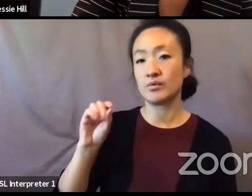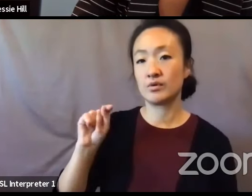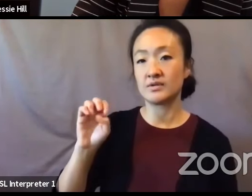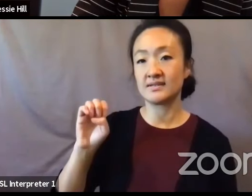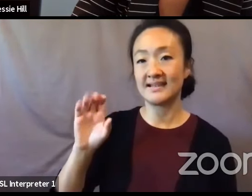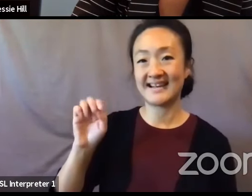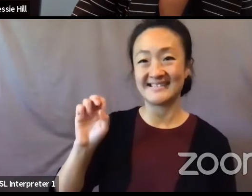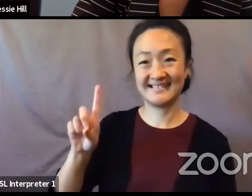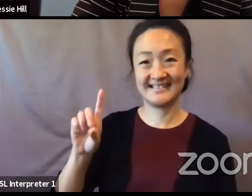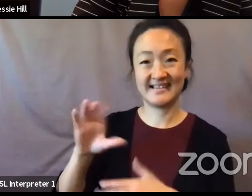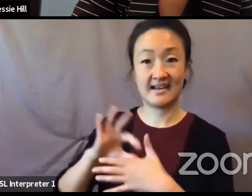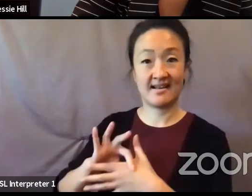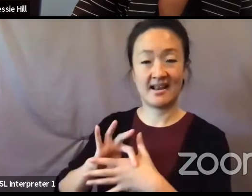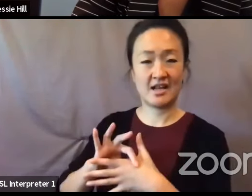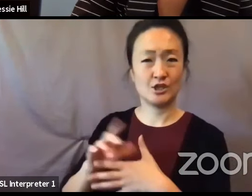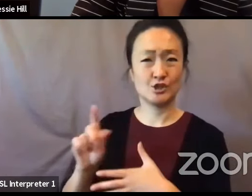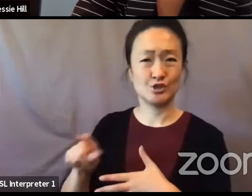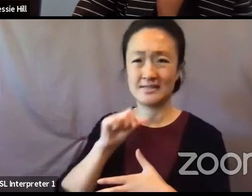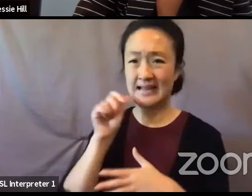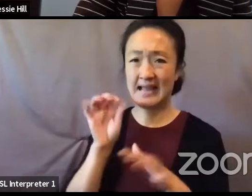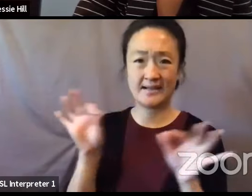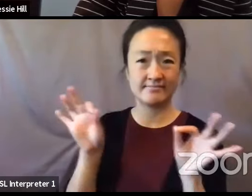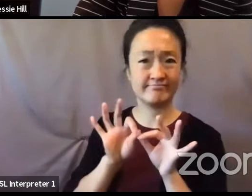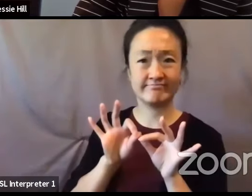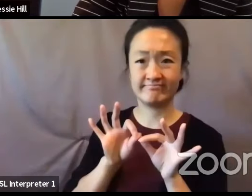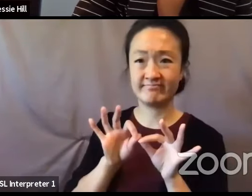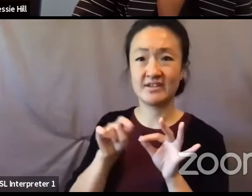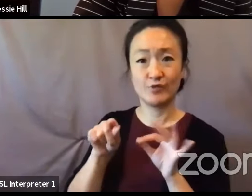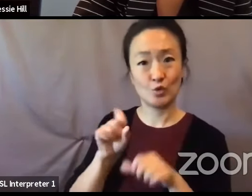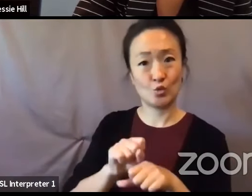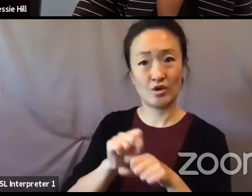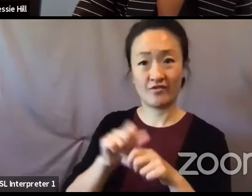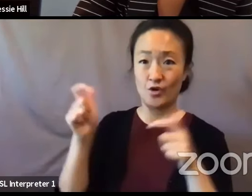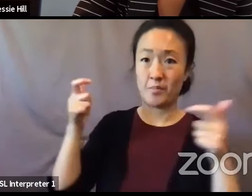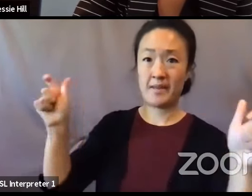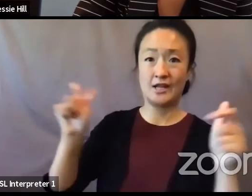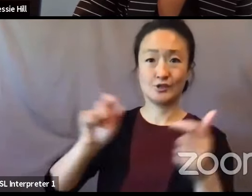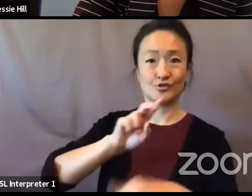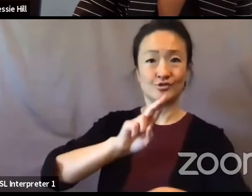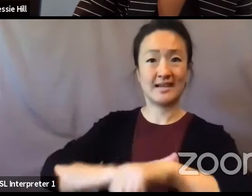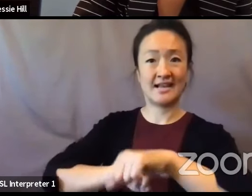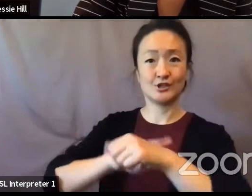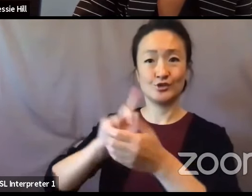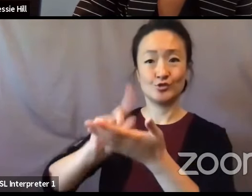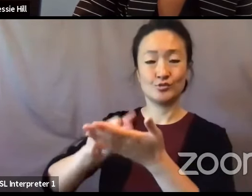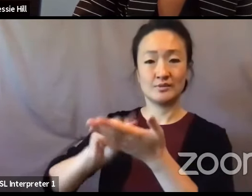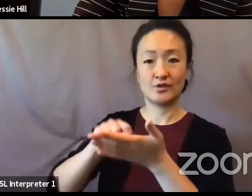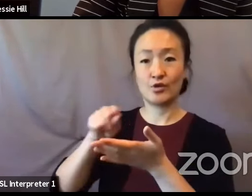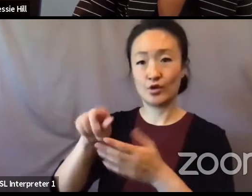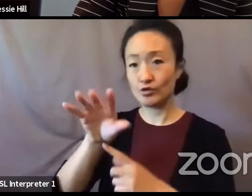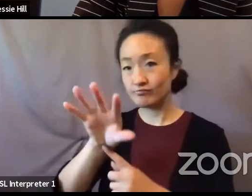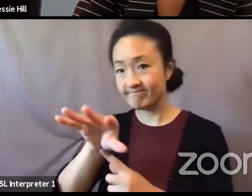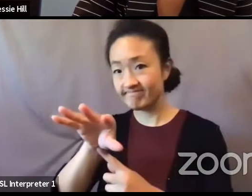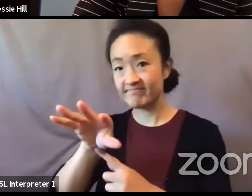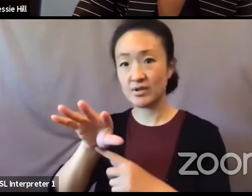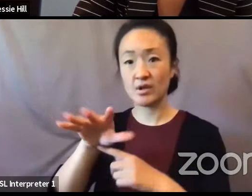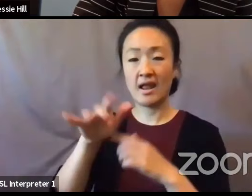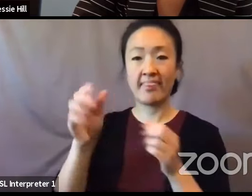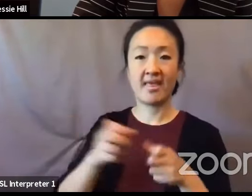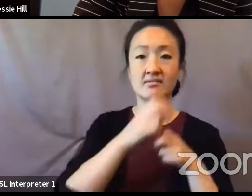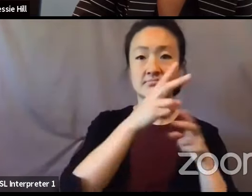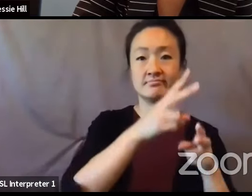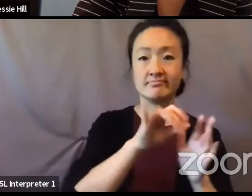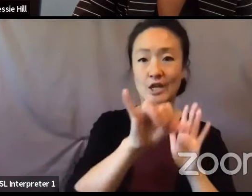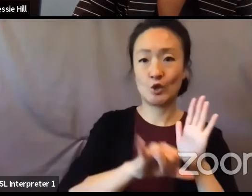matter whether or not you work for a major national newspaper or you're someone that's taking videos and putting up on YouTube.